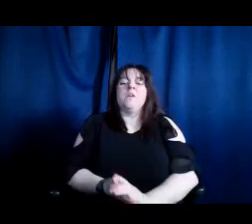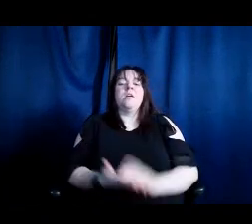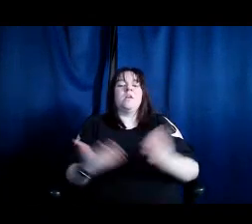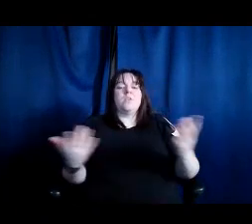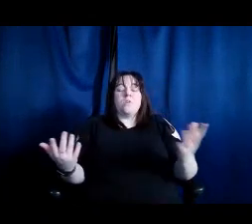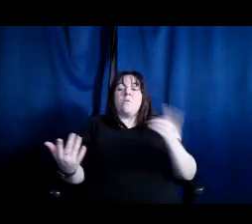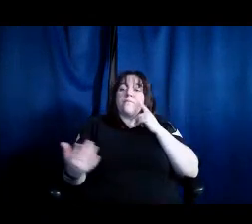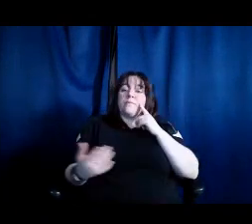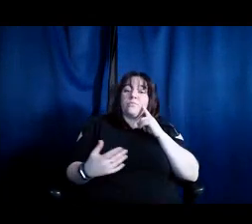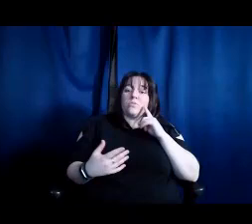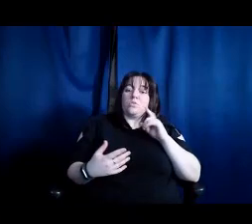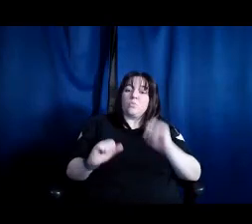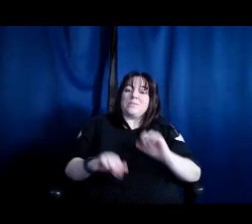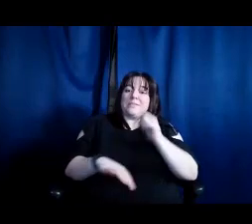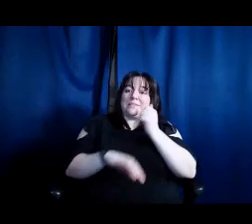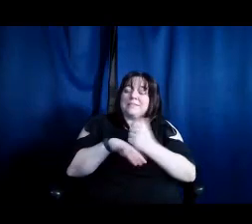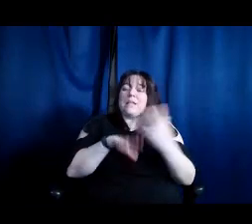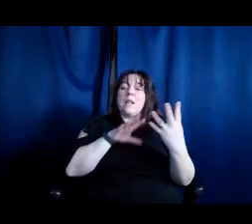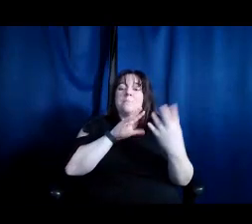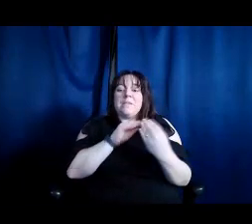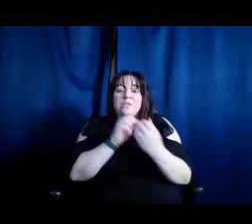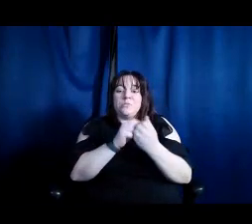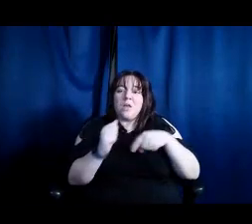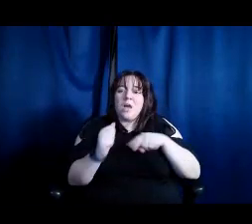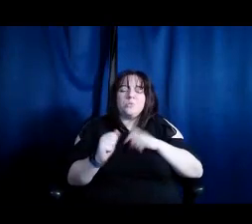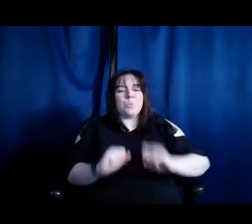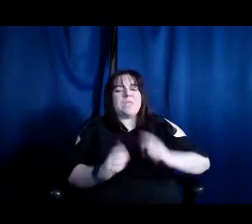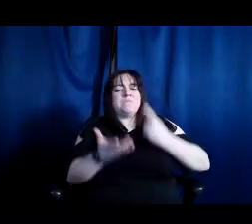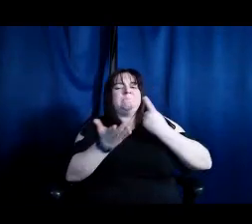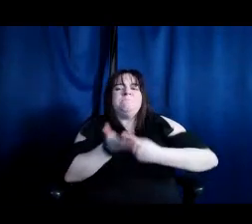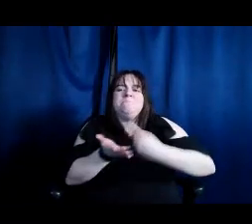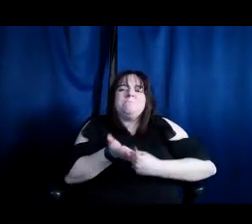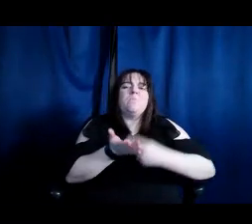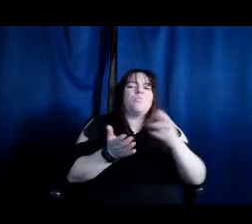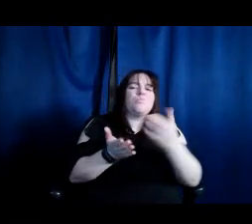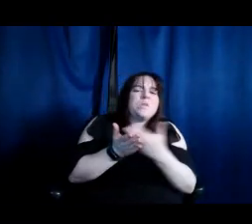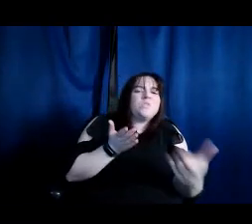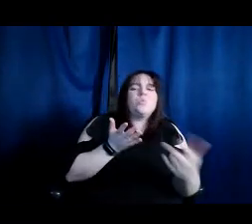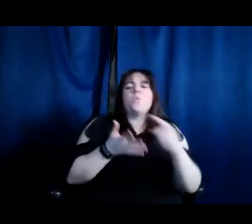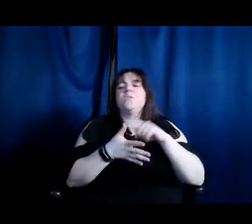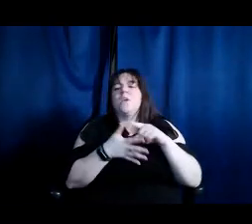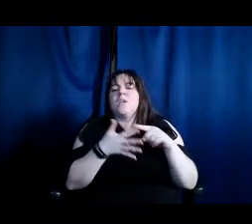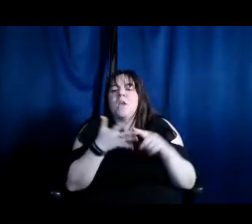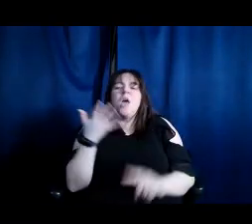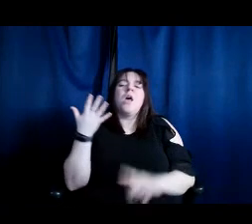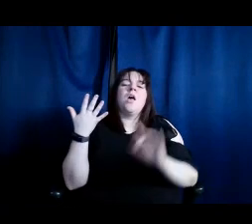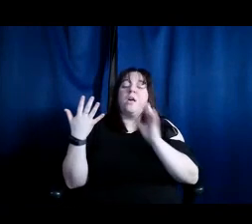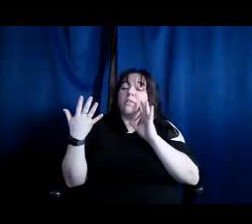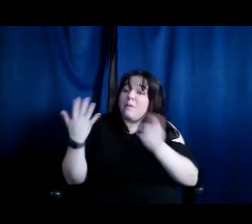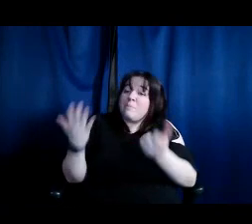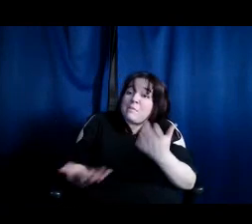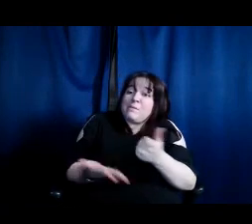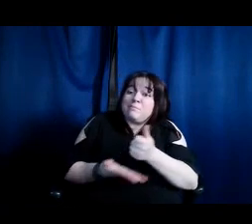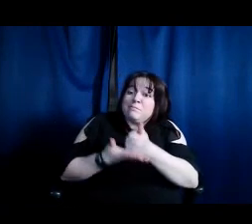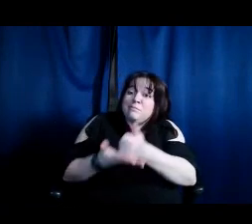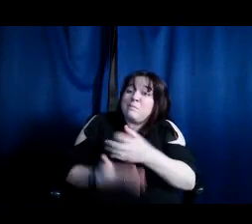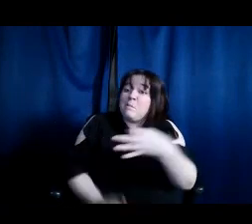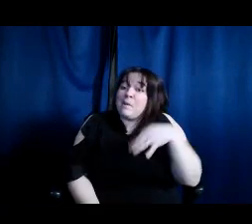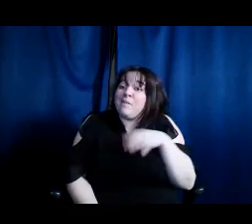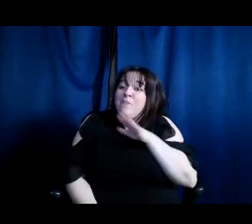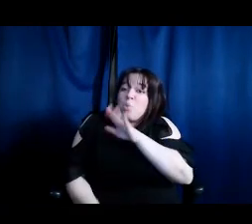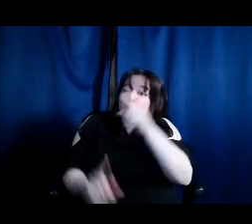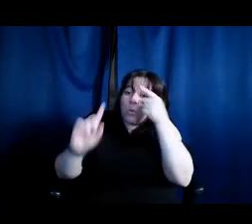consultations with us, we could also talk with you about resources that may be helpful for your own unique